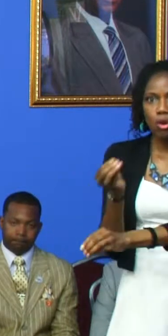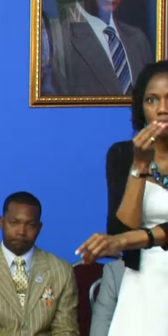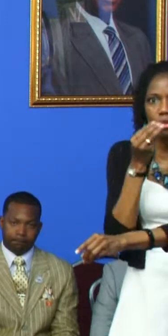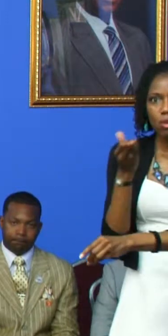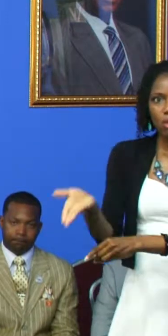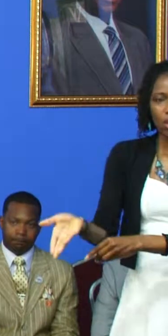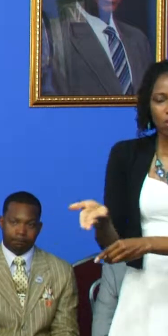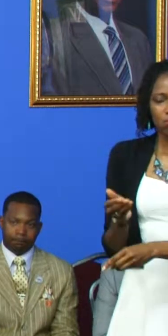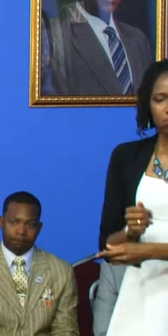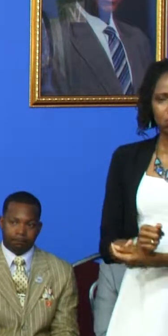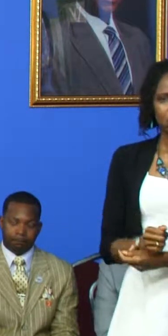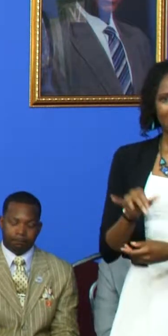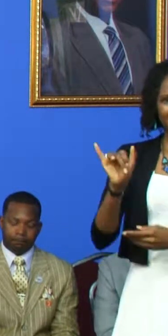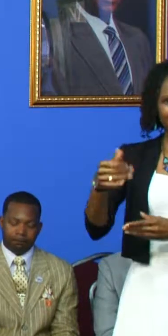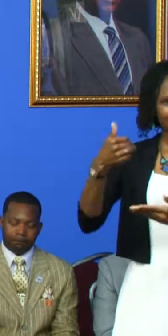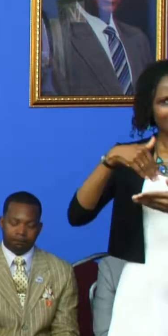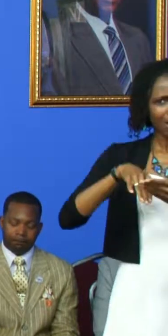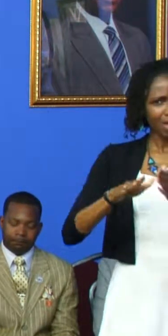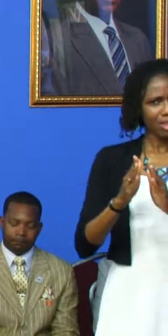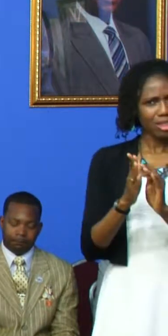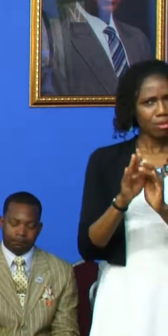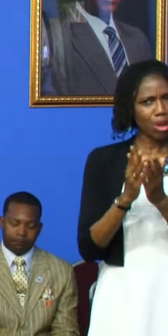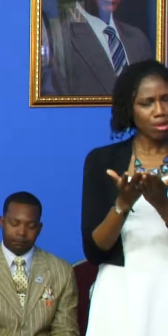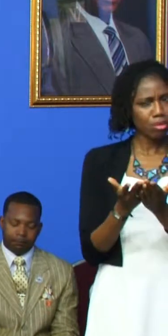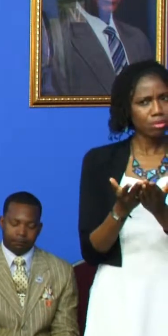That's in the book.